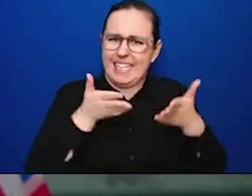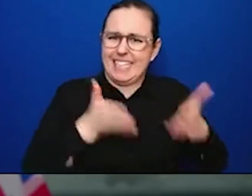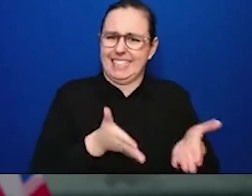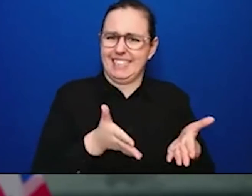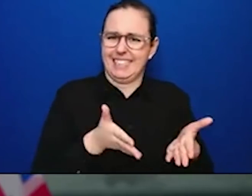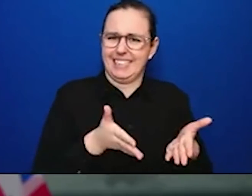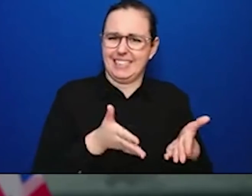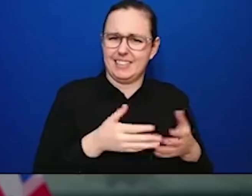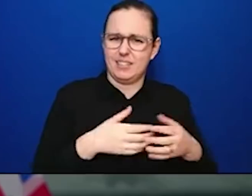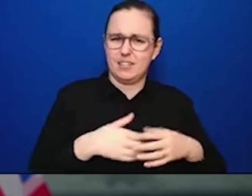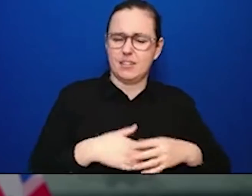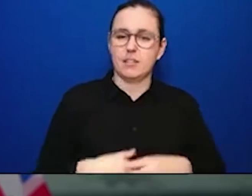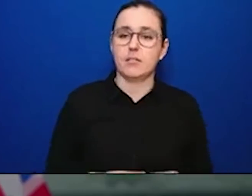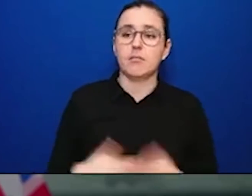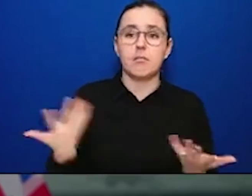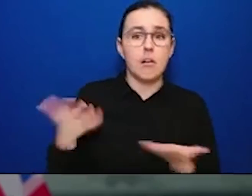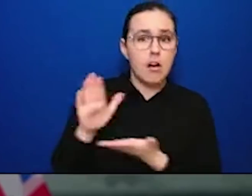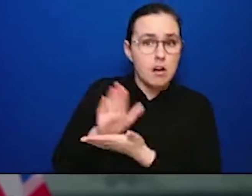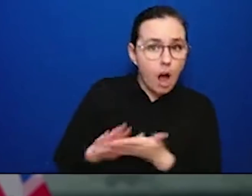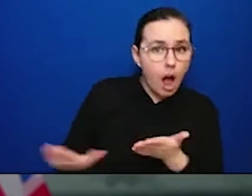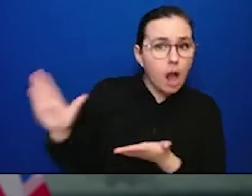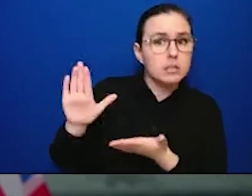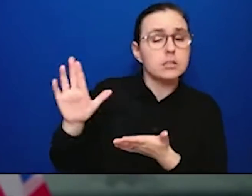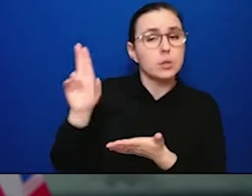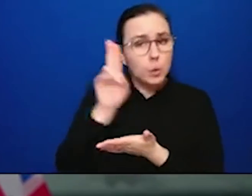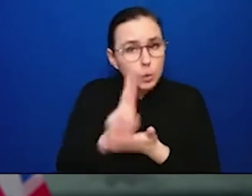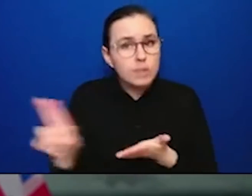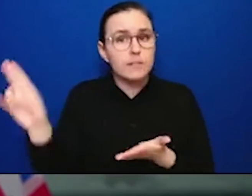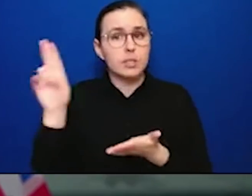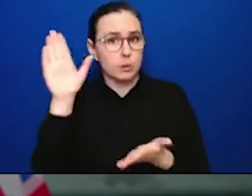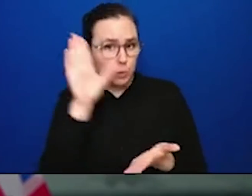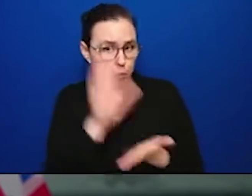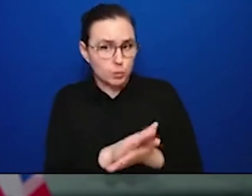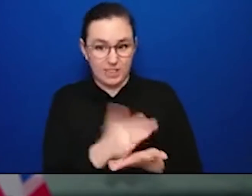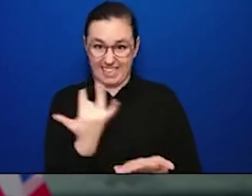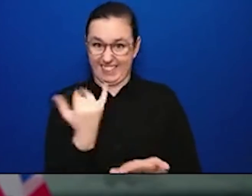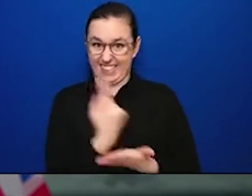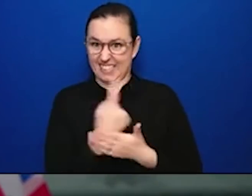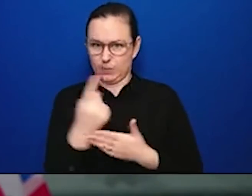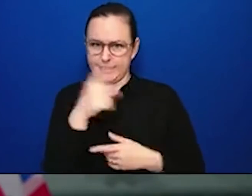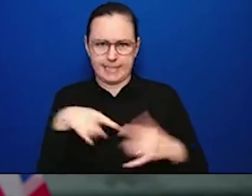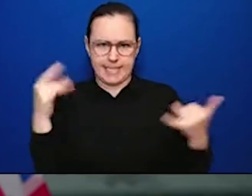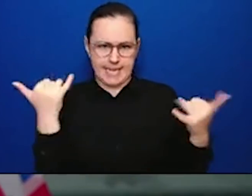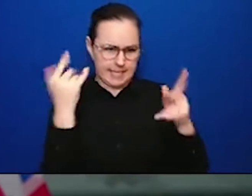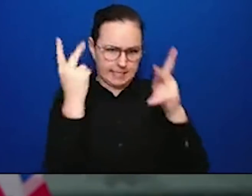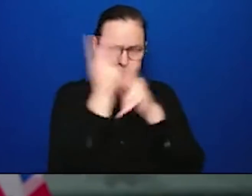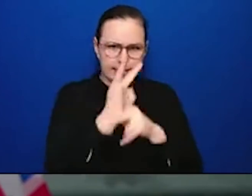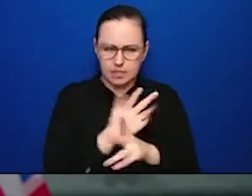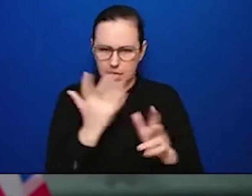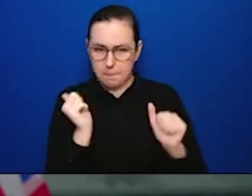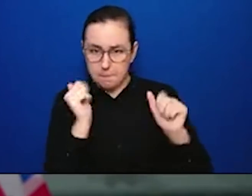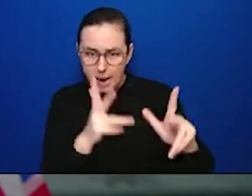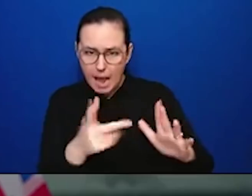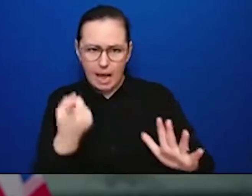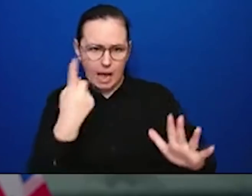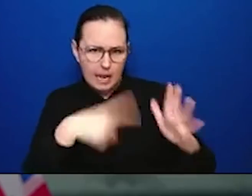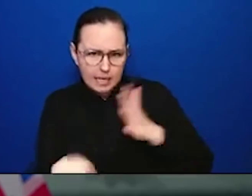are doing this week in preparation for a full return next week. Richard, do you have a